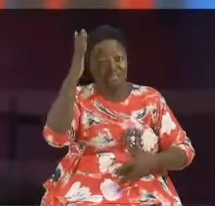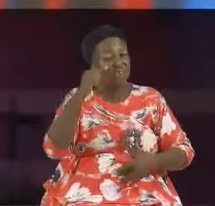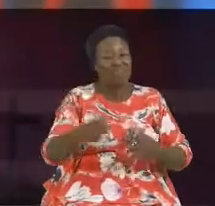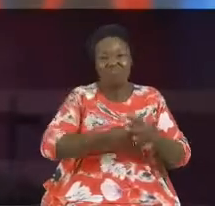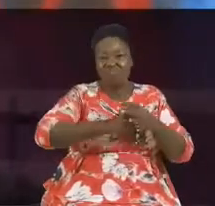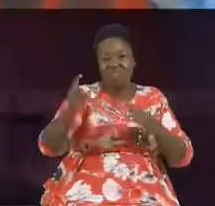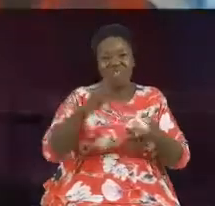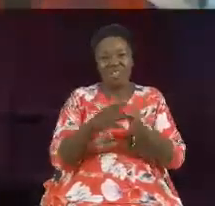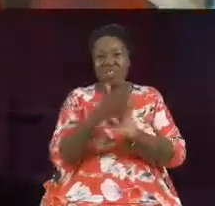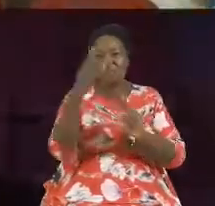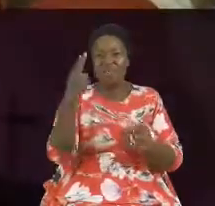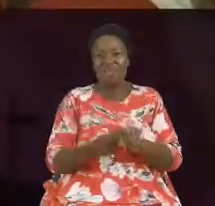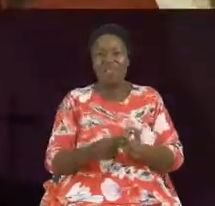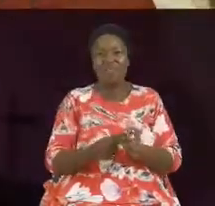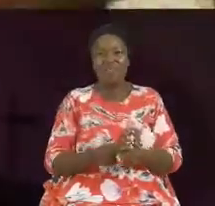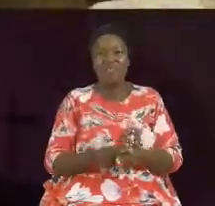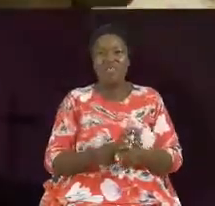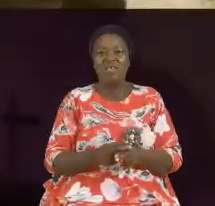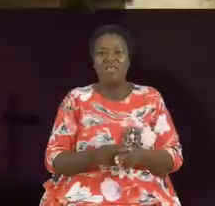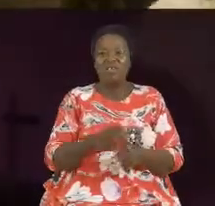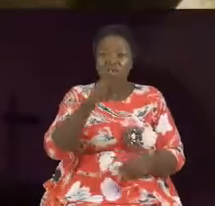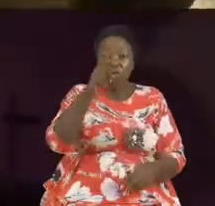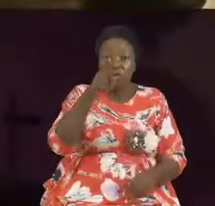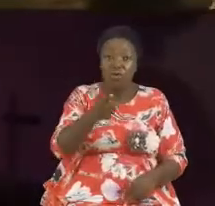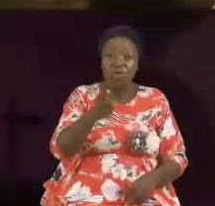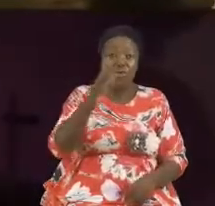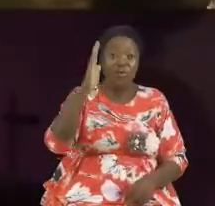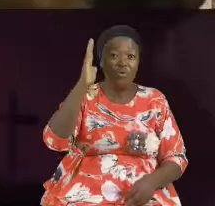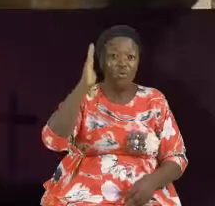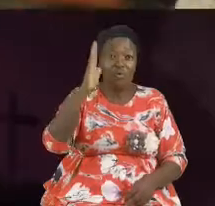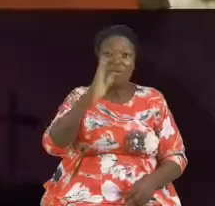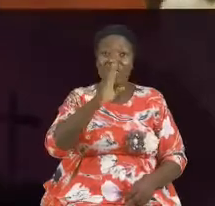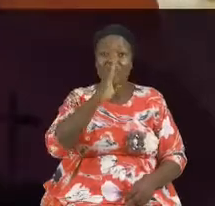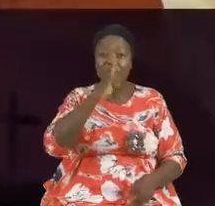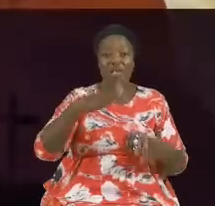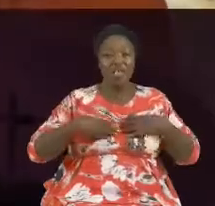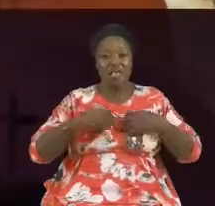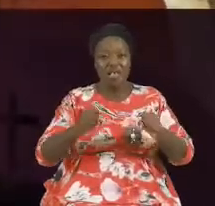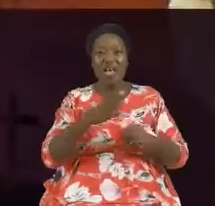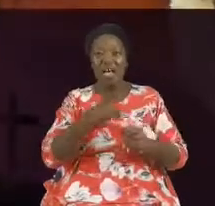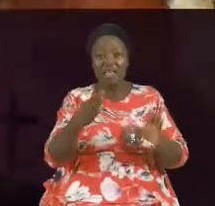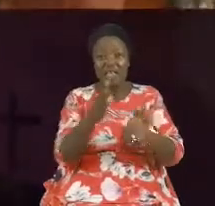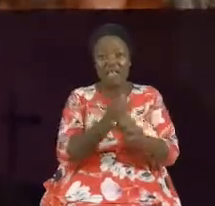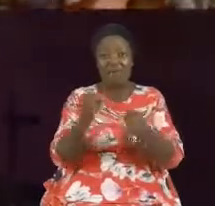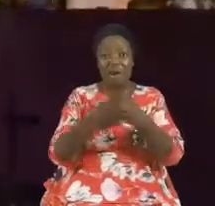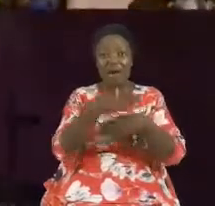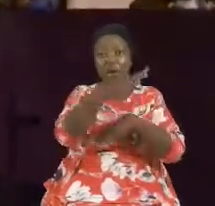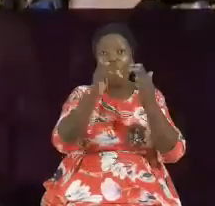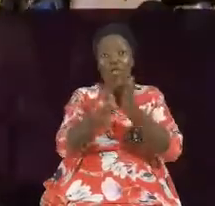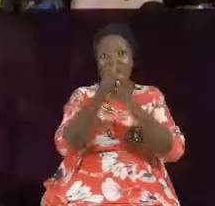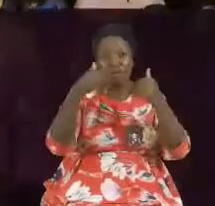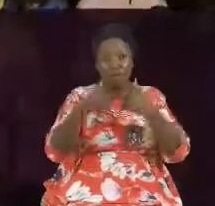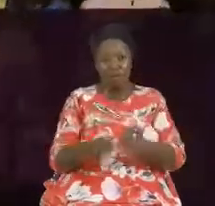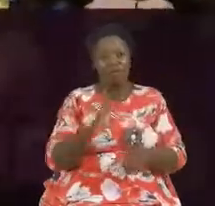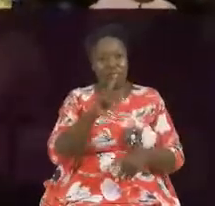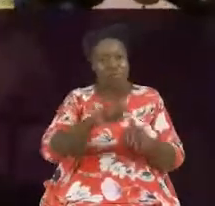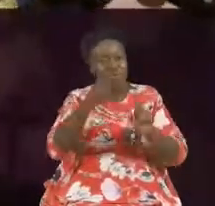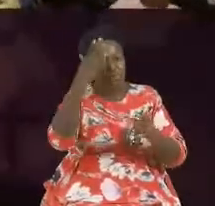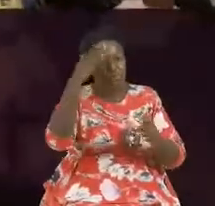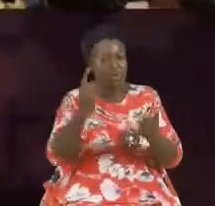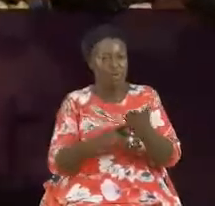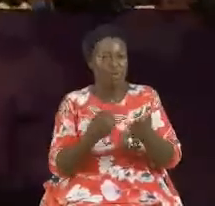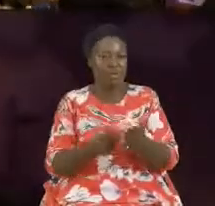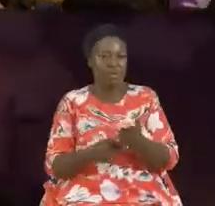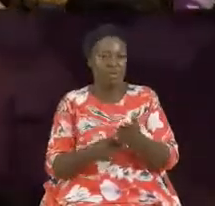here. Sickness will vanish away. You will recover. But you